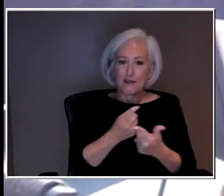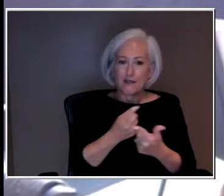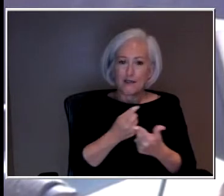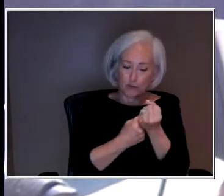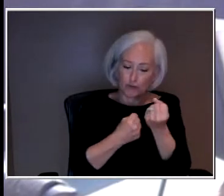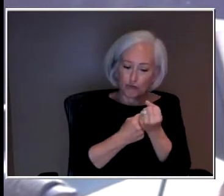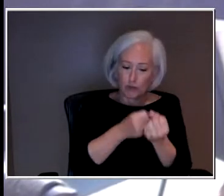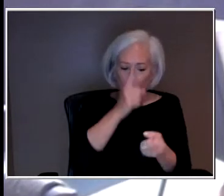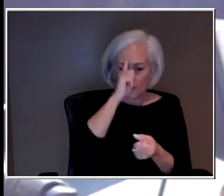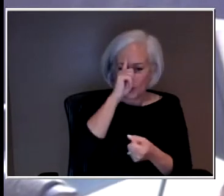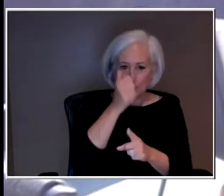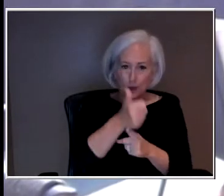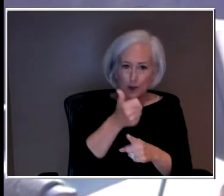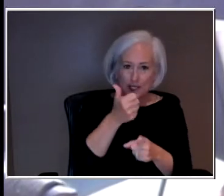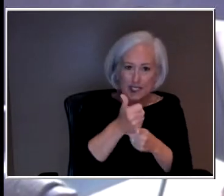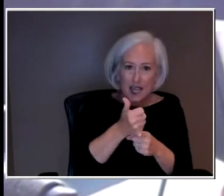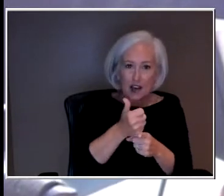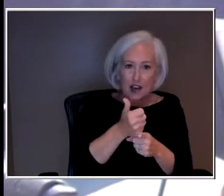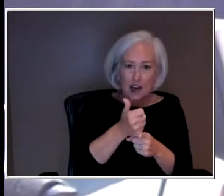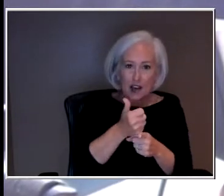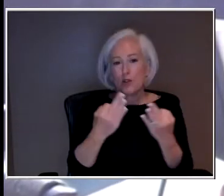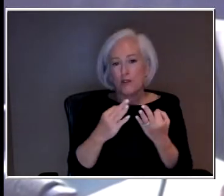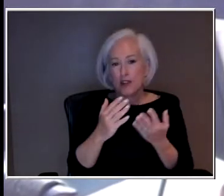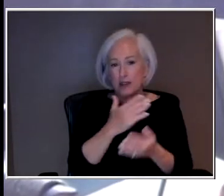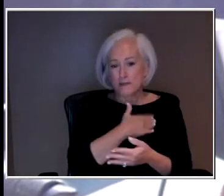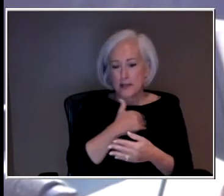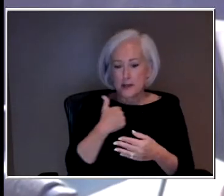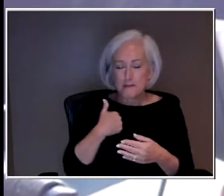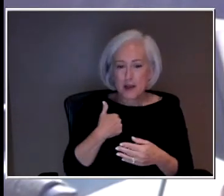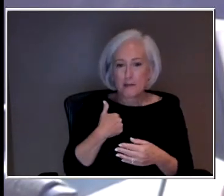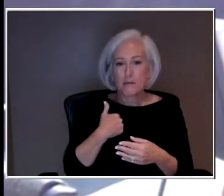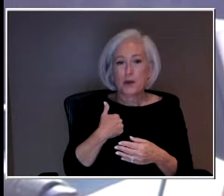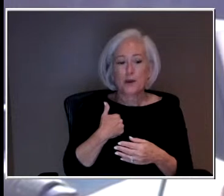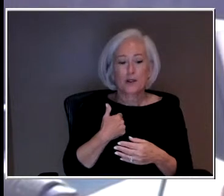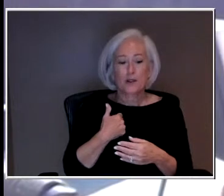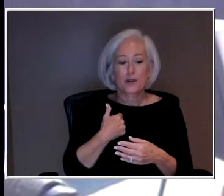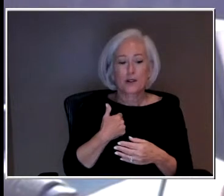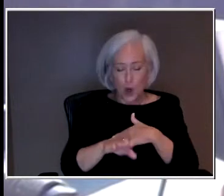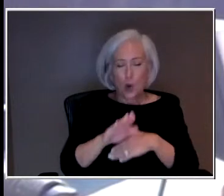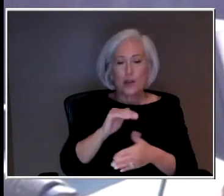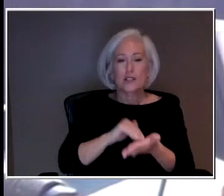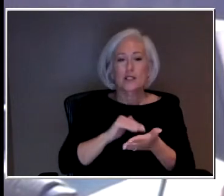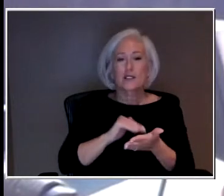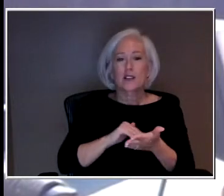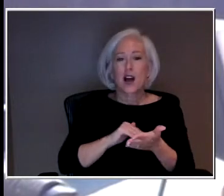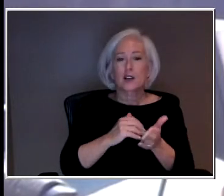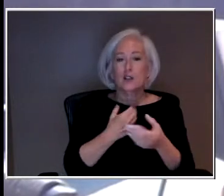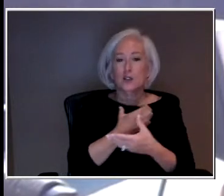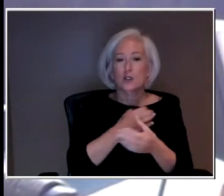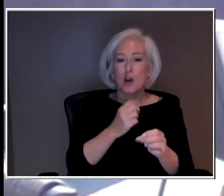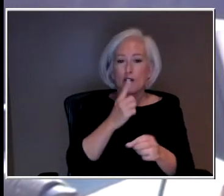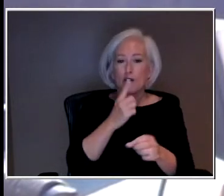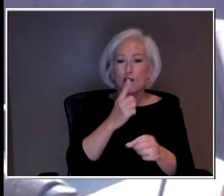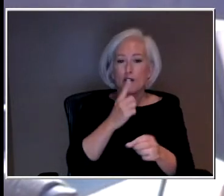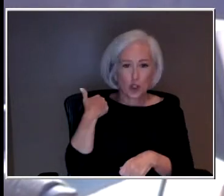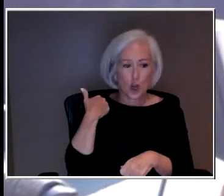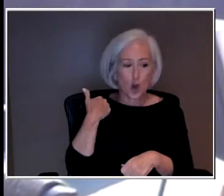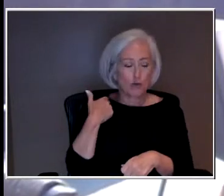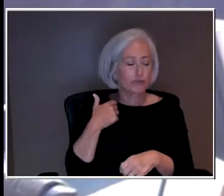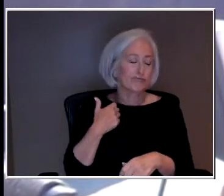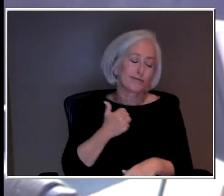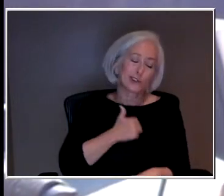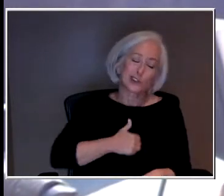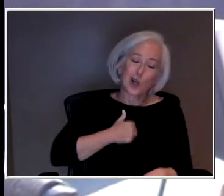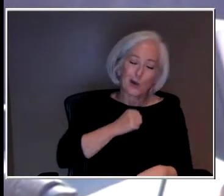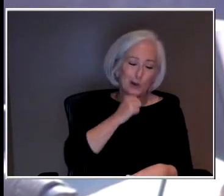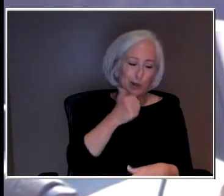their family member. Just going into a pain management or a surgeon's office a couple years ago or even a year ago and saying, we have nothing to offer you, things change